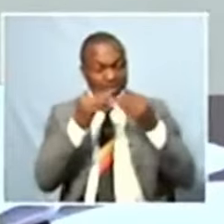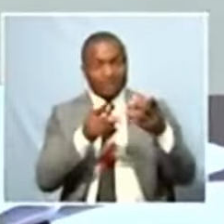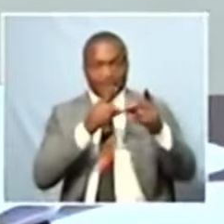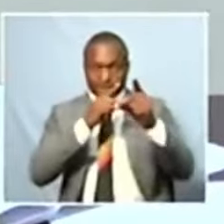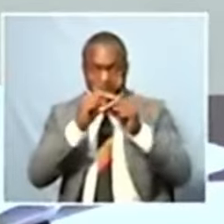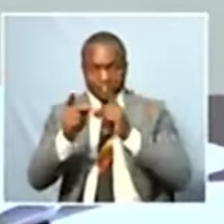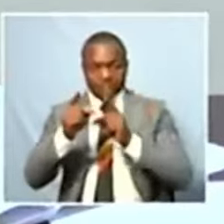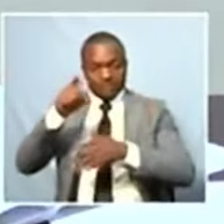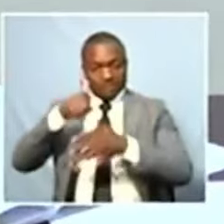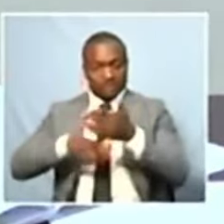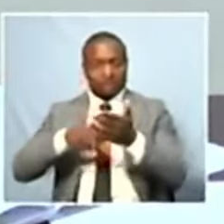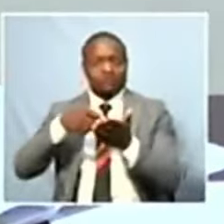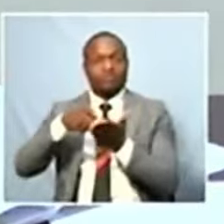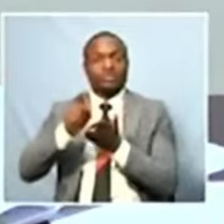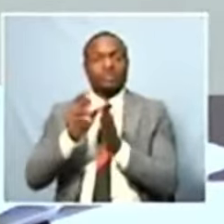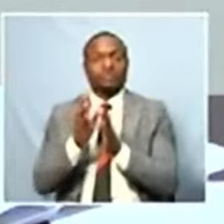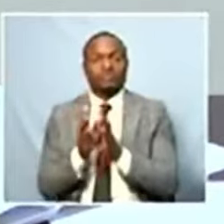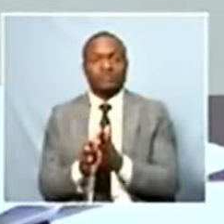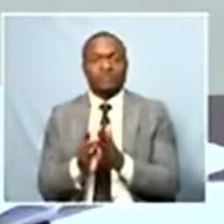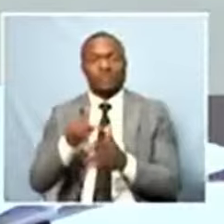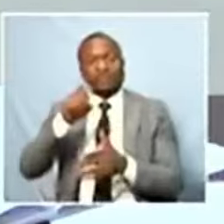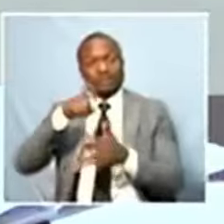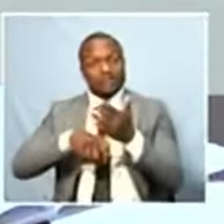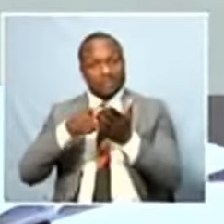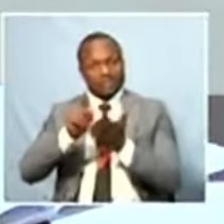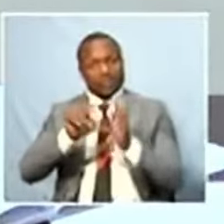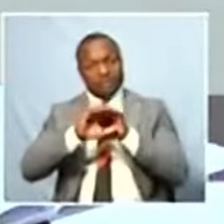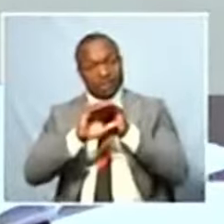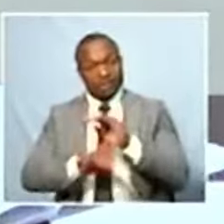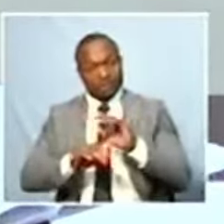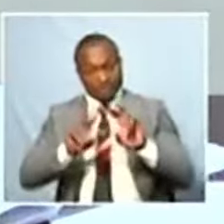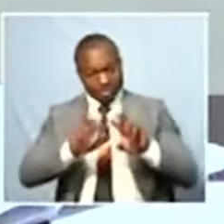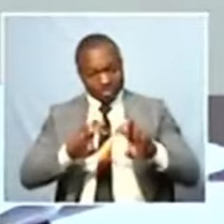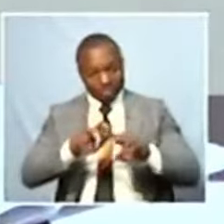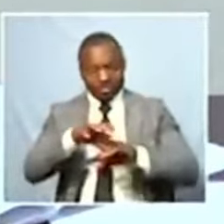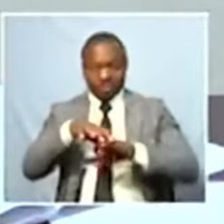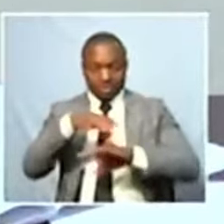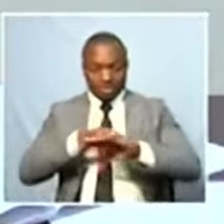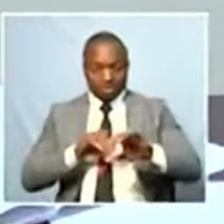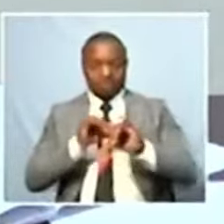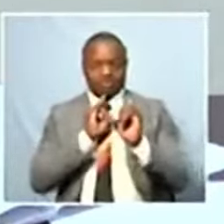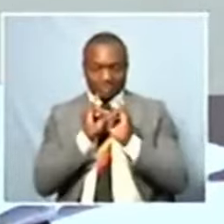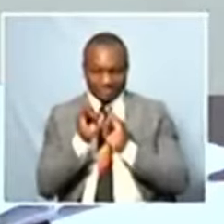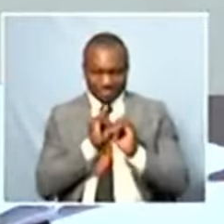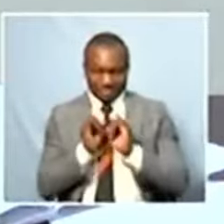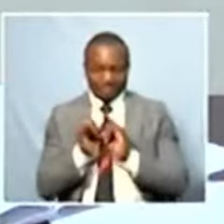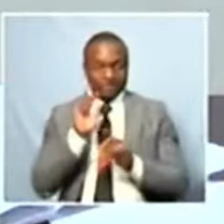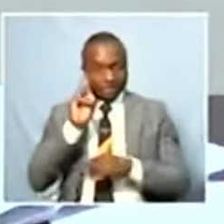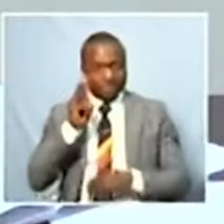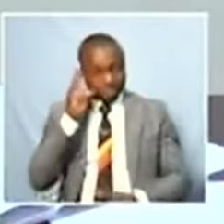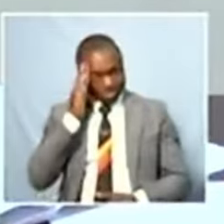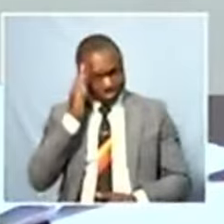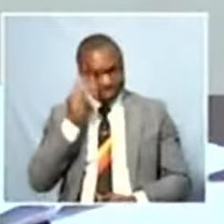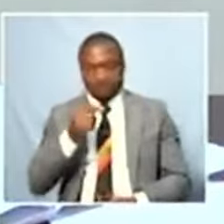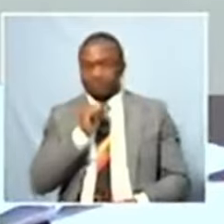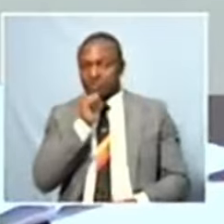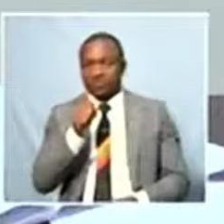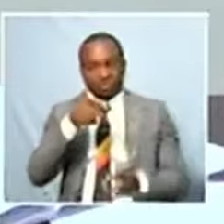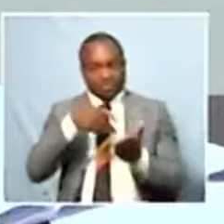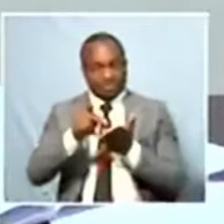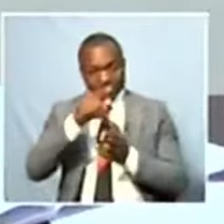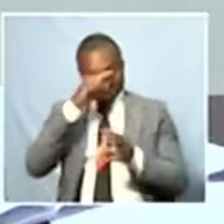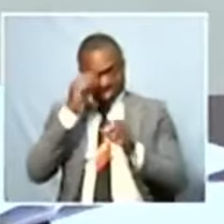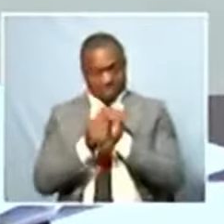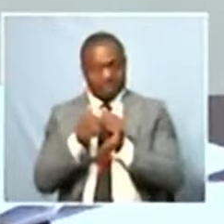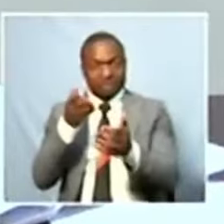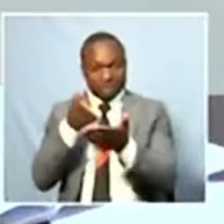the taxpayer. Because when taxpayer is under investigation, they also called for interviews and so forth. Then they will know that I'm not being paid because of